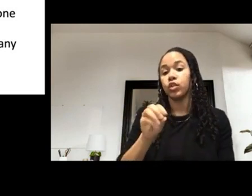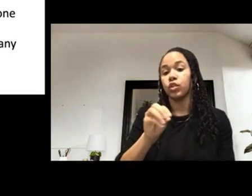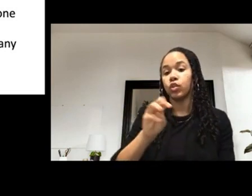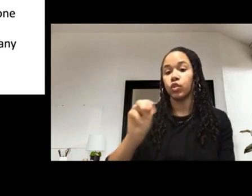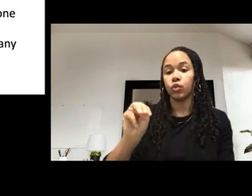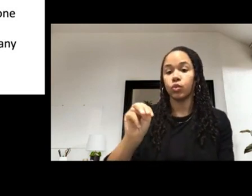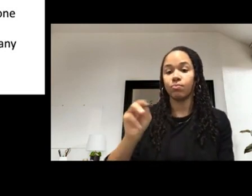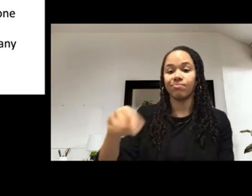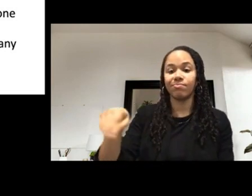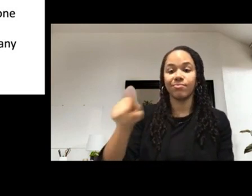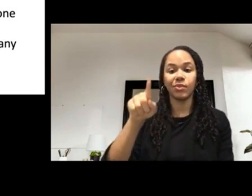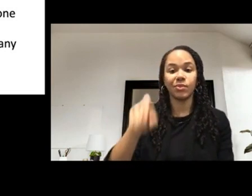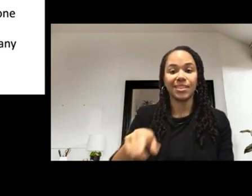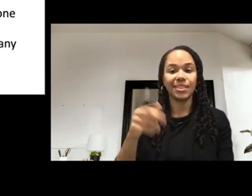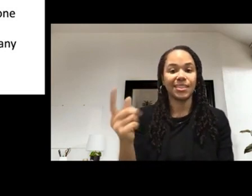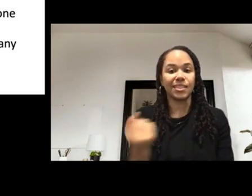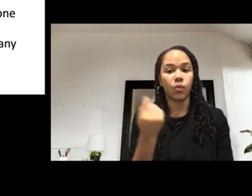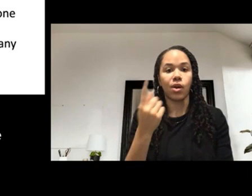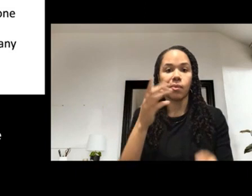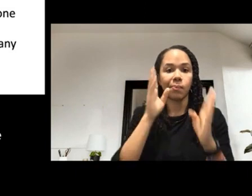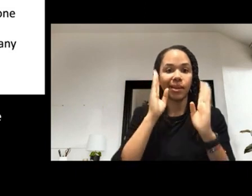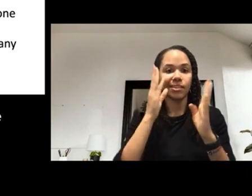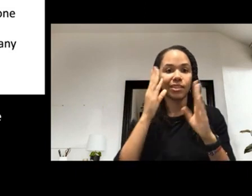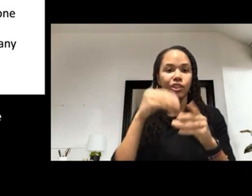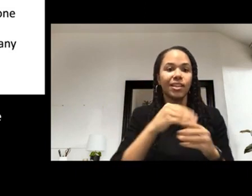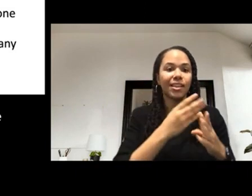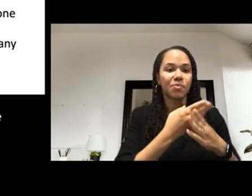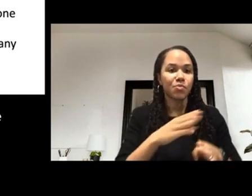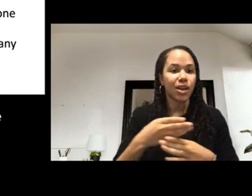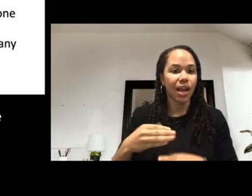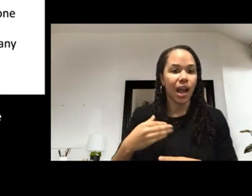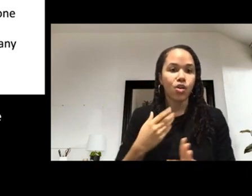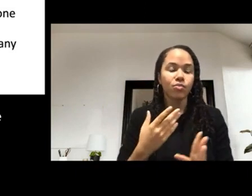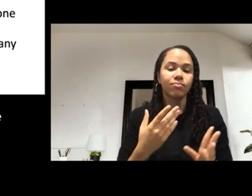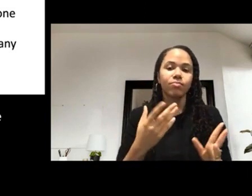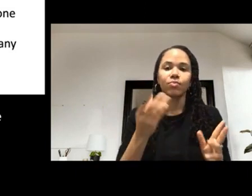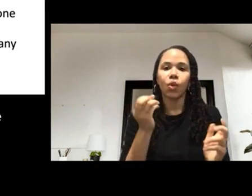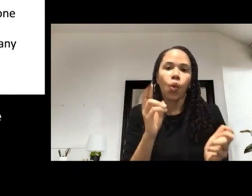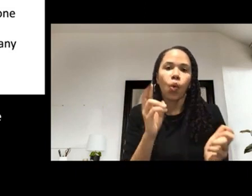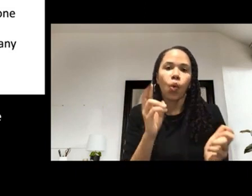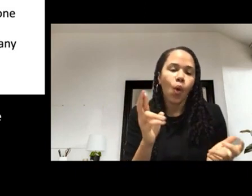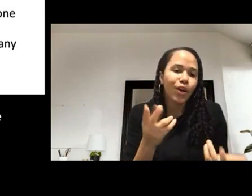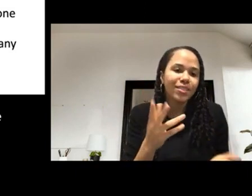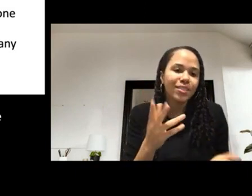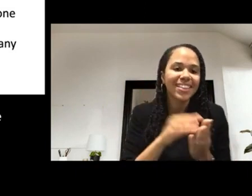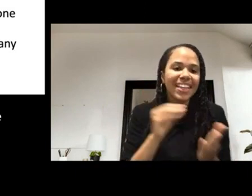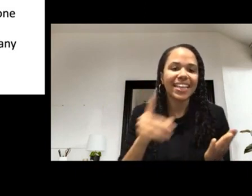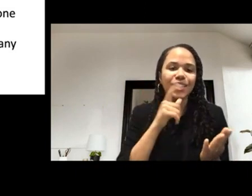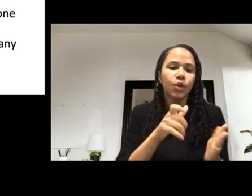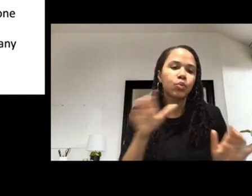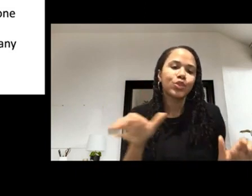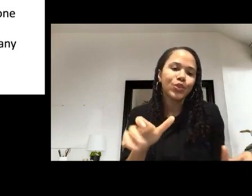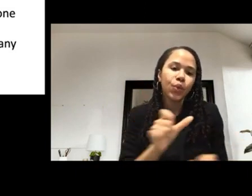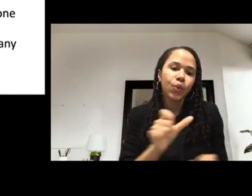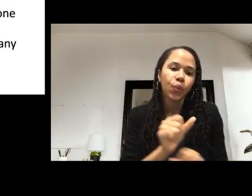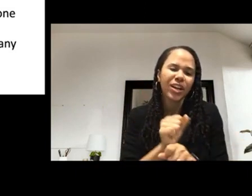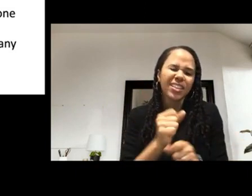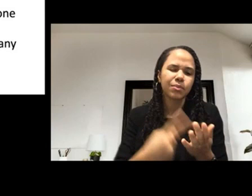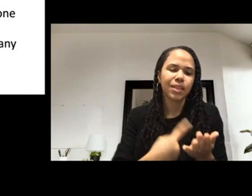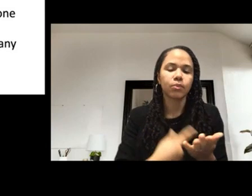paying attention to them in the breakout rooms, otherwise they don't always do their work. So we always had an instructor for each breakout room.